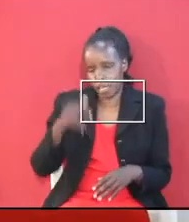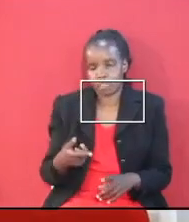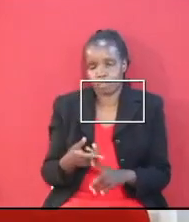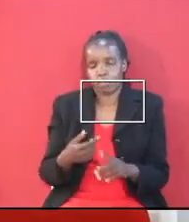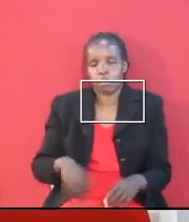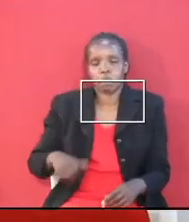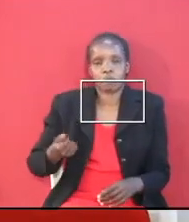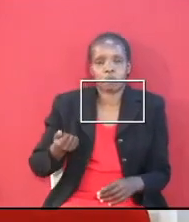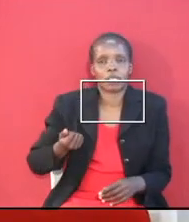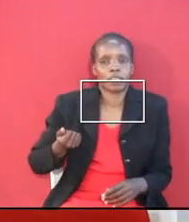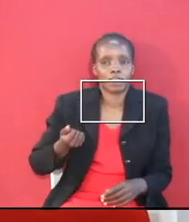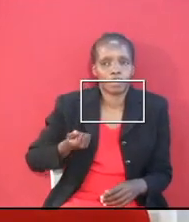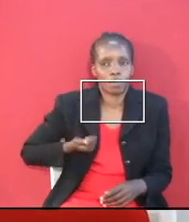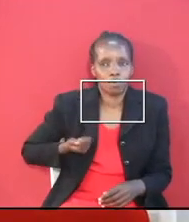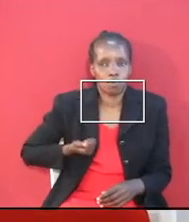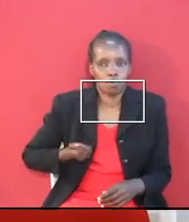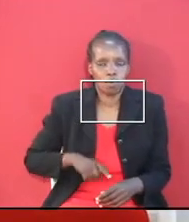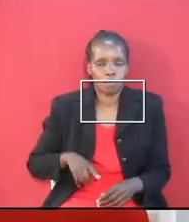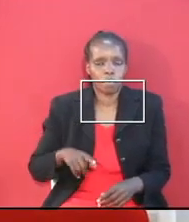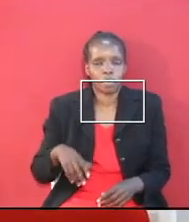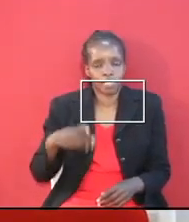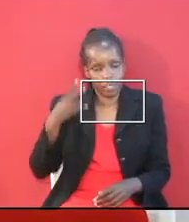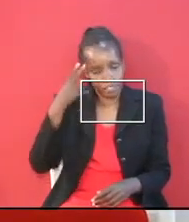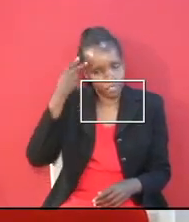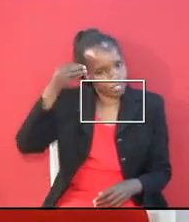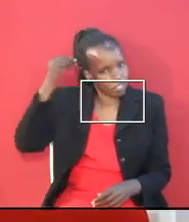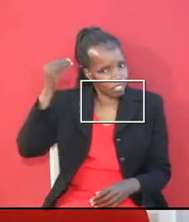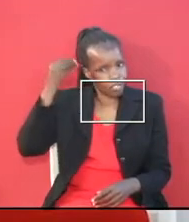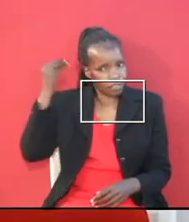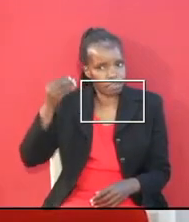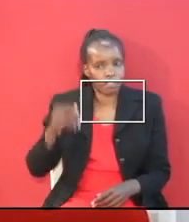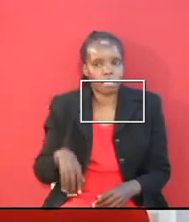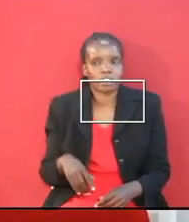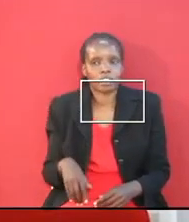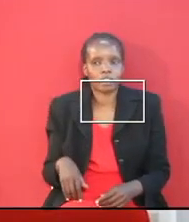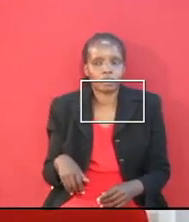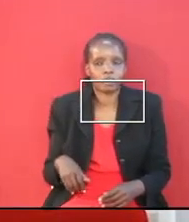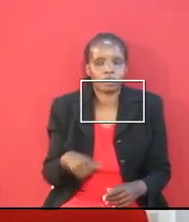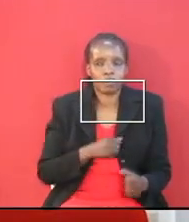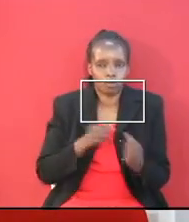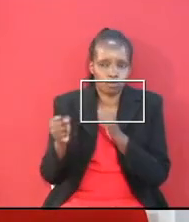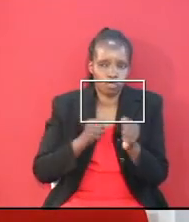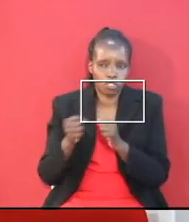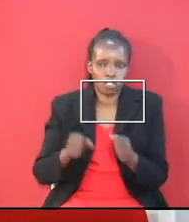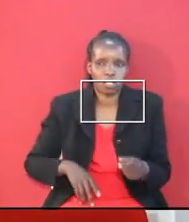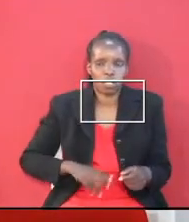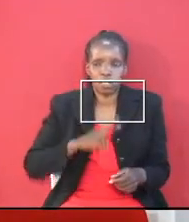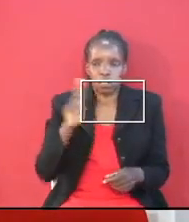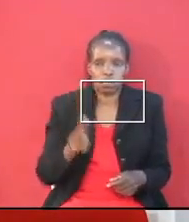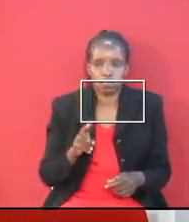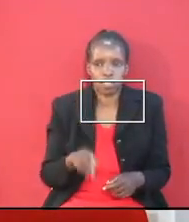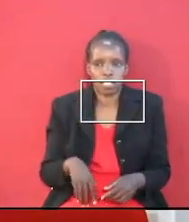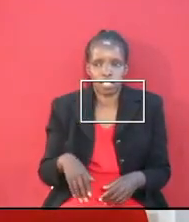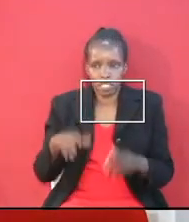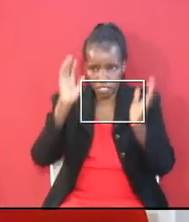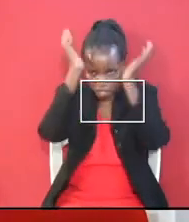Delilah. His hair was cut, number one. He was given alcohol. He drank. On his way, he fought using the